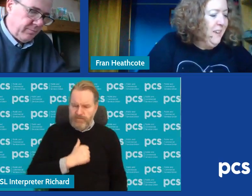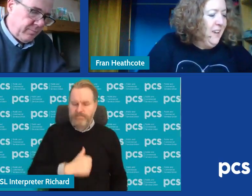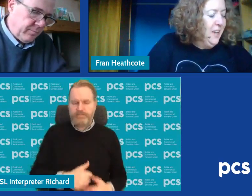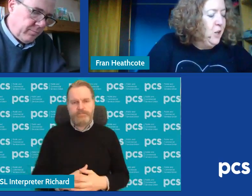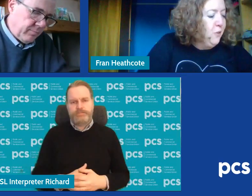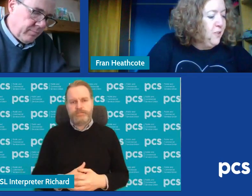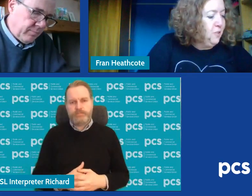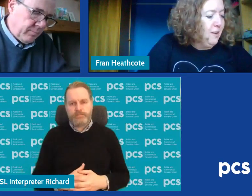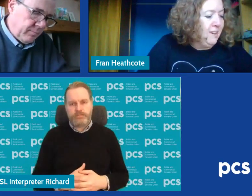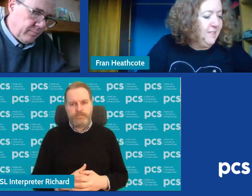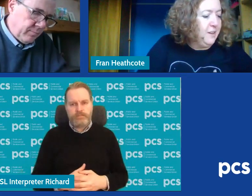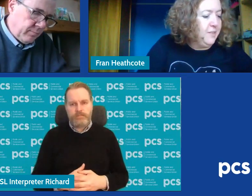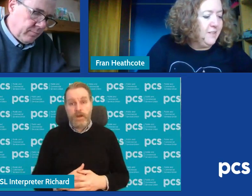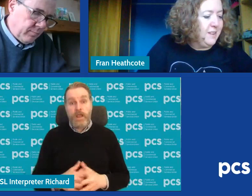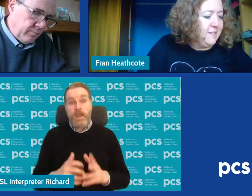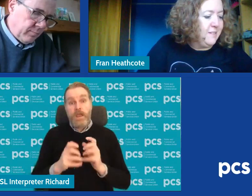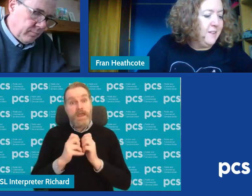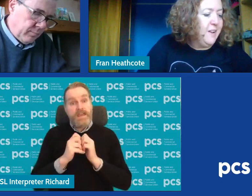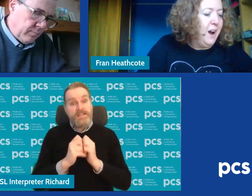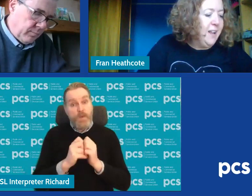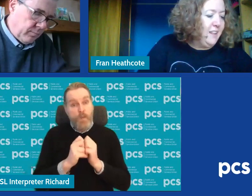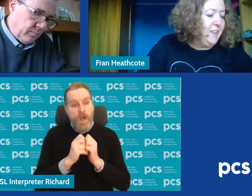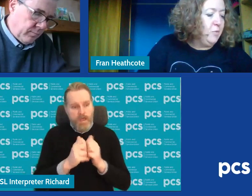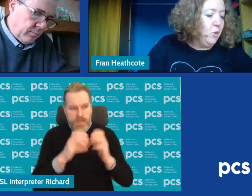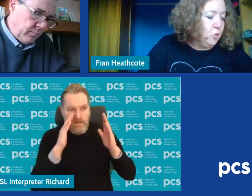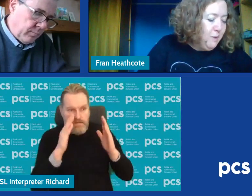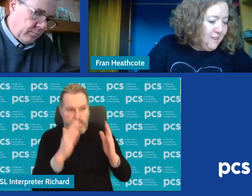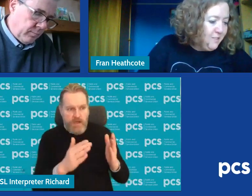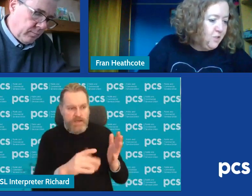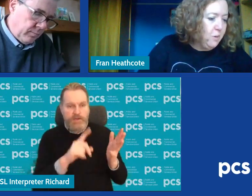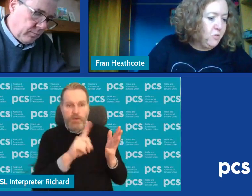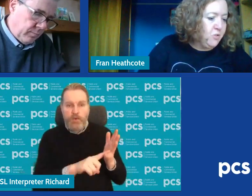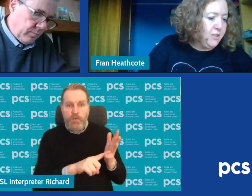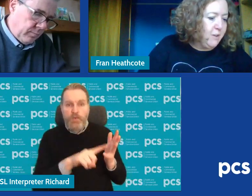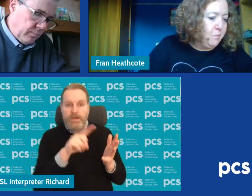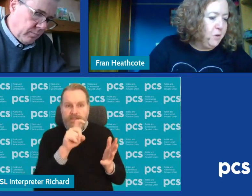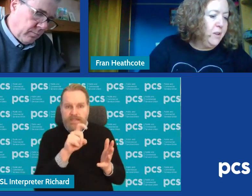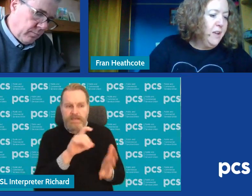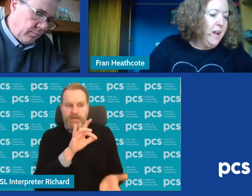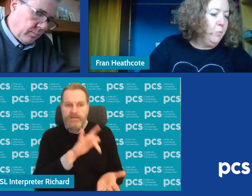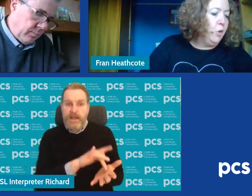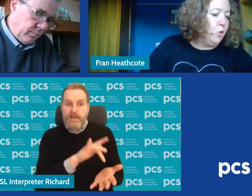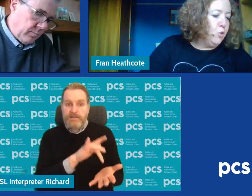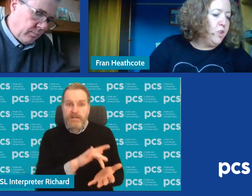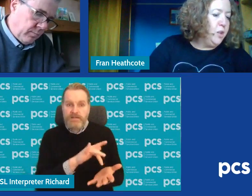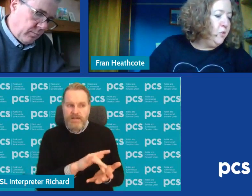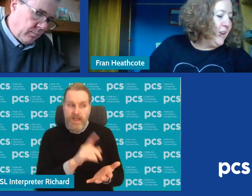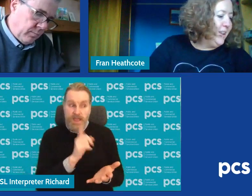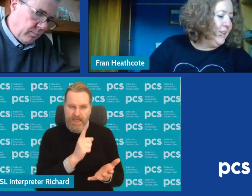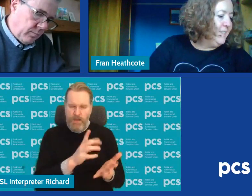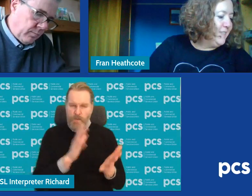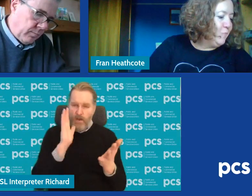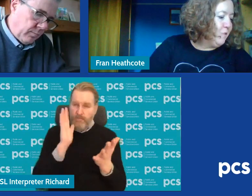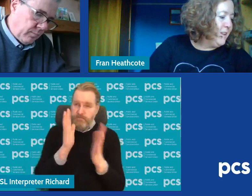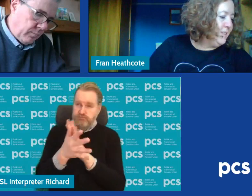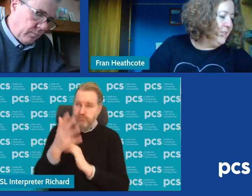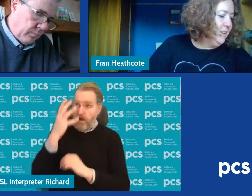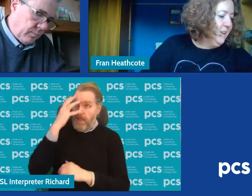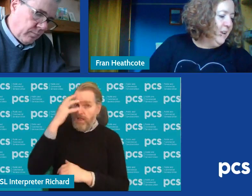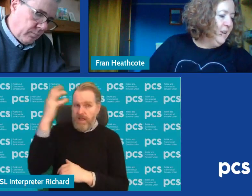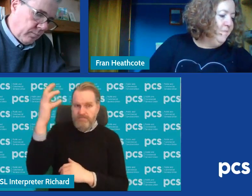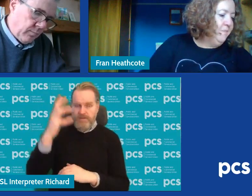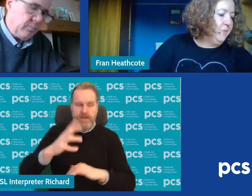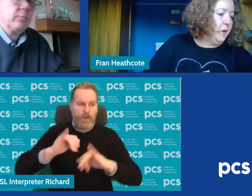action in universal credit service centres? I think this would cause mass disruption to the government and will cause huge headlines in the